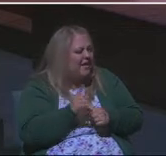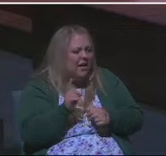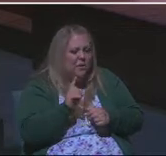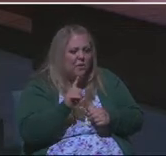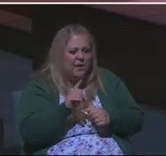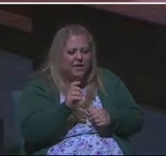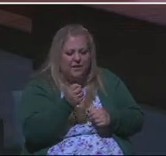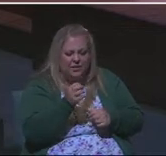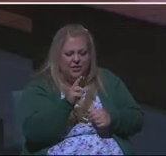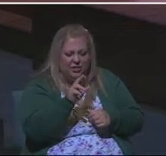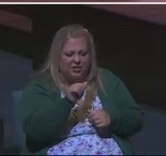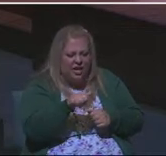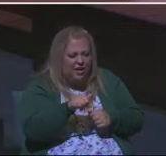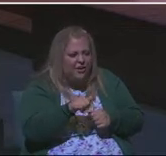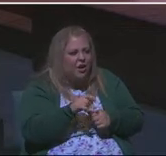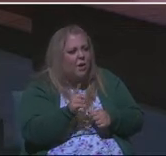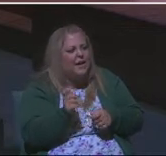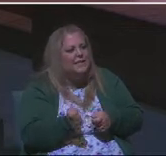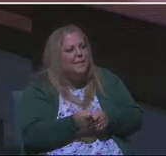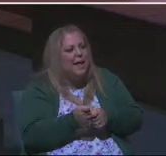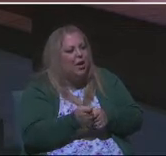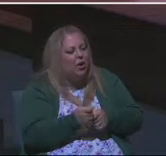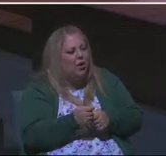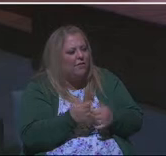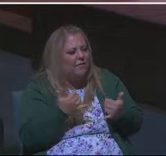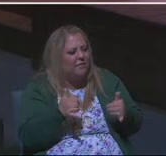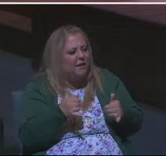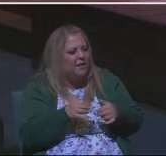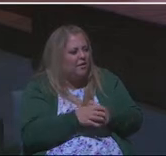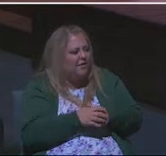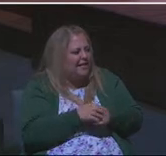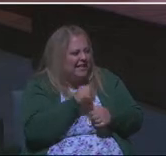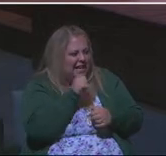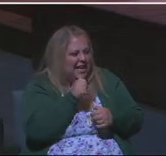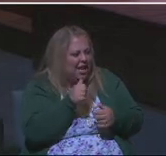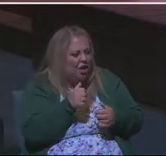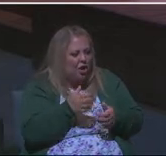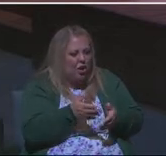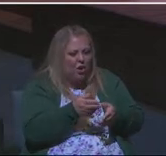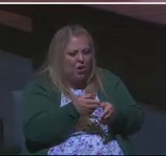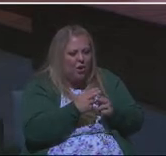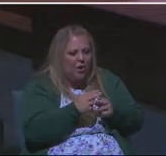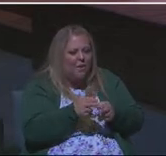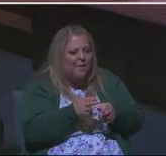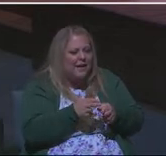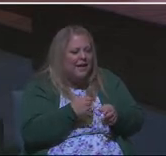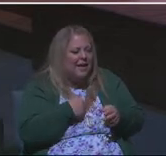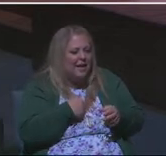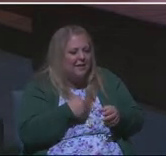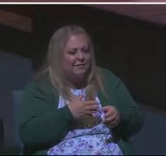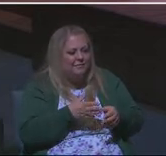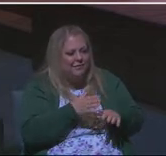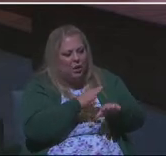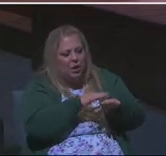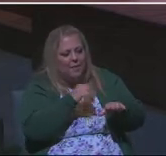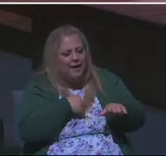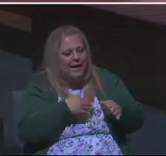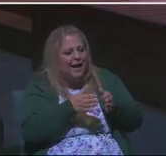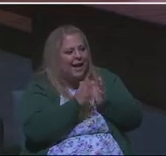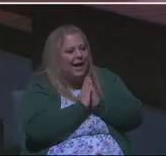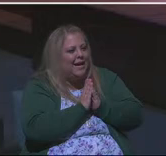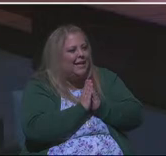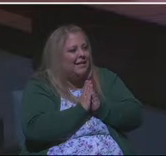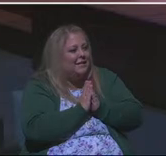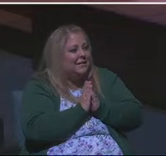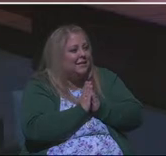his name. I said, where's Jerry? He's out playing golf. I said, what do you mean he's playing golf? He didn't call me and ask permission. I was just joking. And she said, well, you don't like it? Get your blankety blank